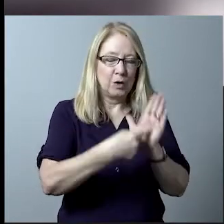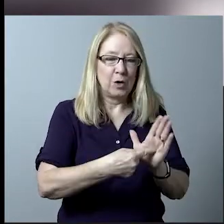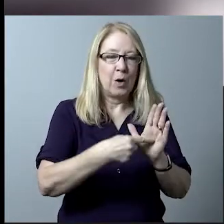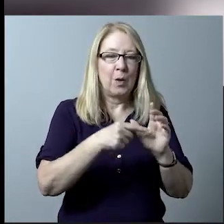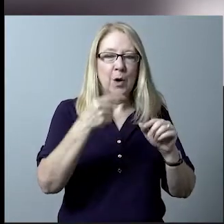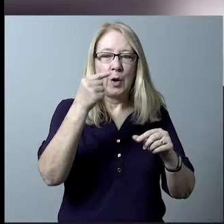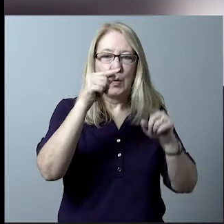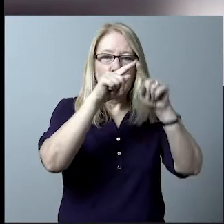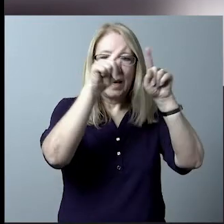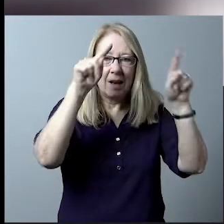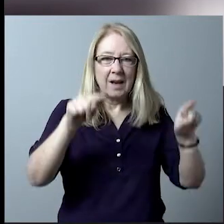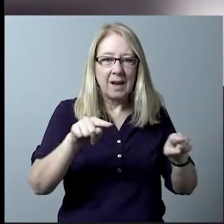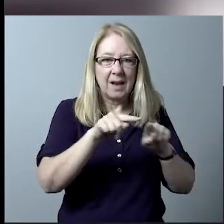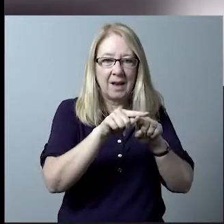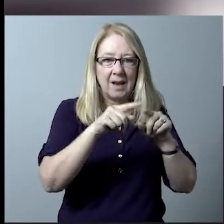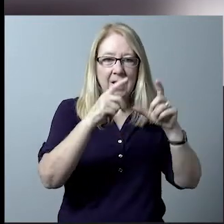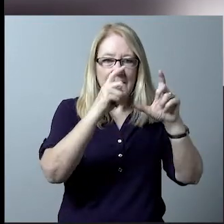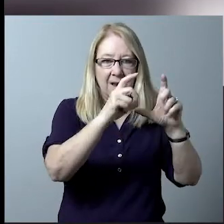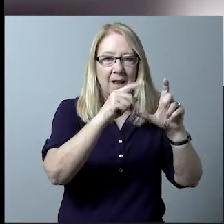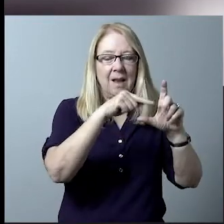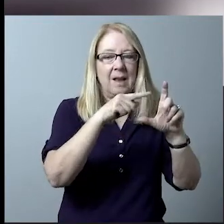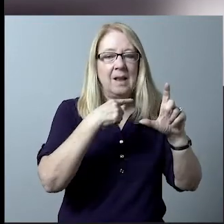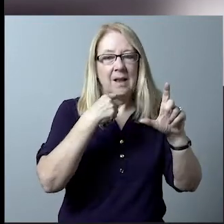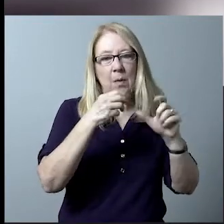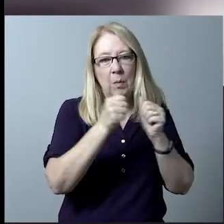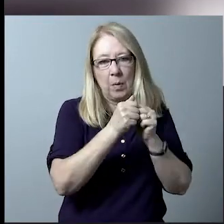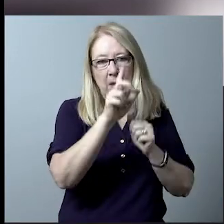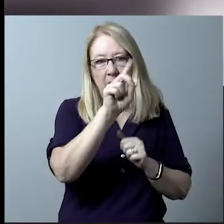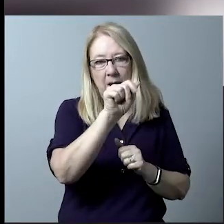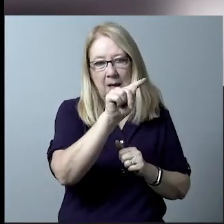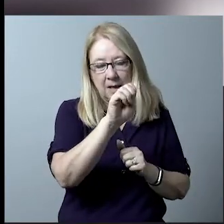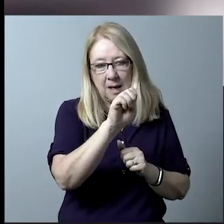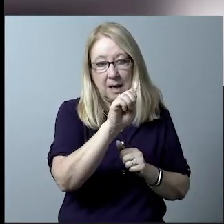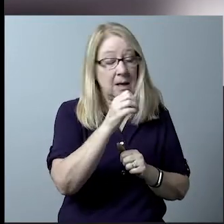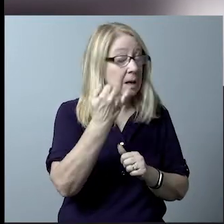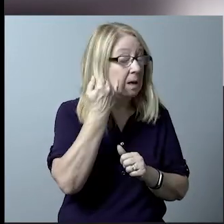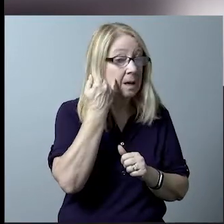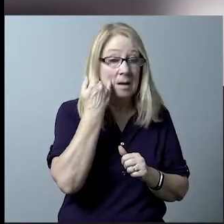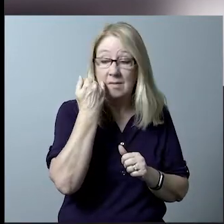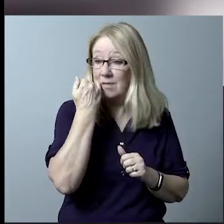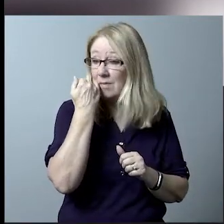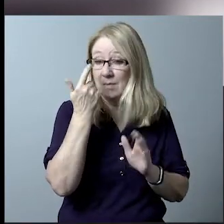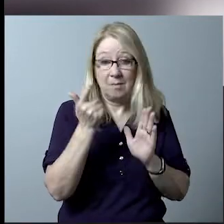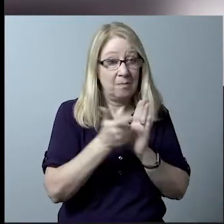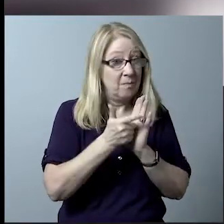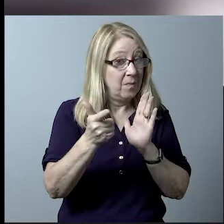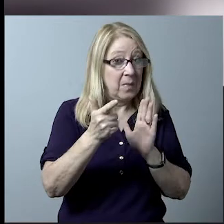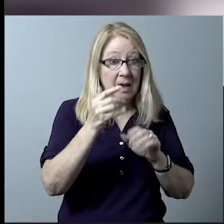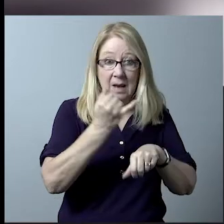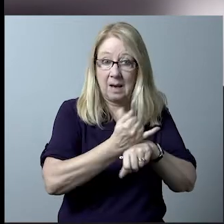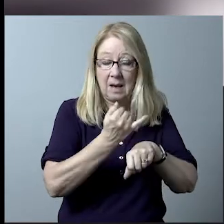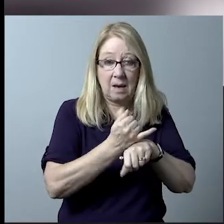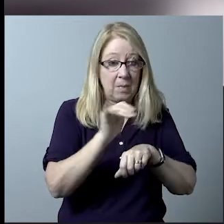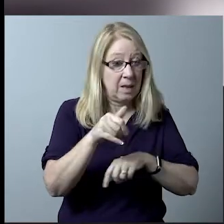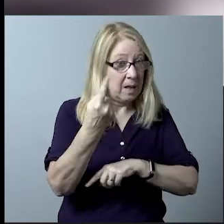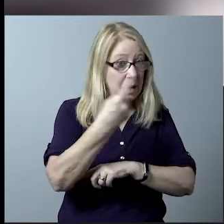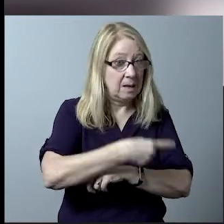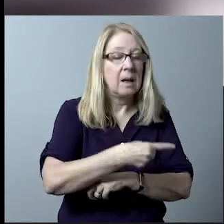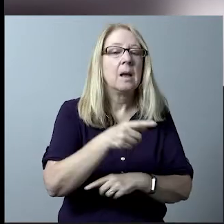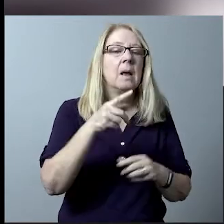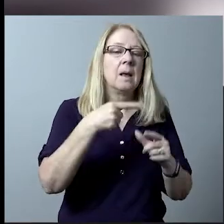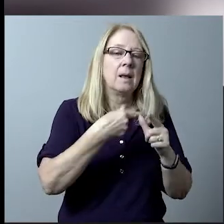will indicate this in a large green highlighted text box along with the date. If you are not allowed to come to